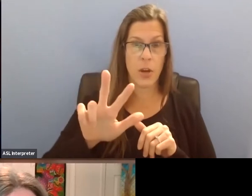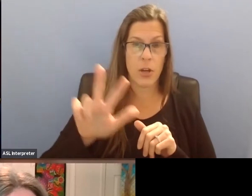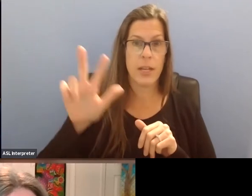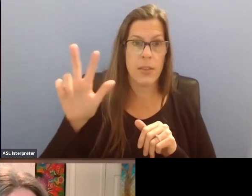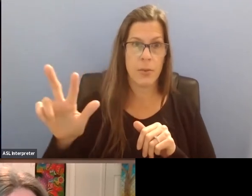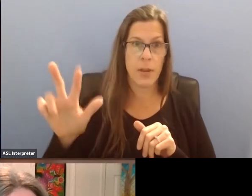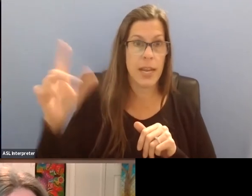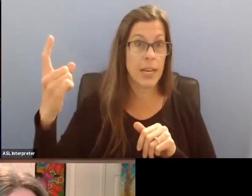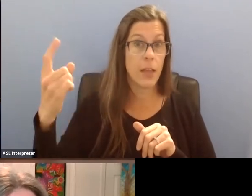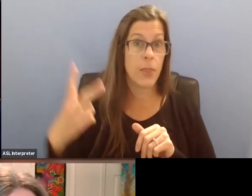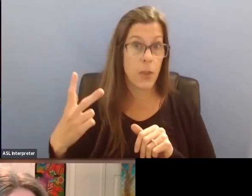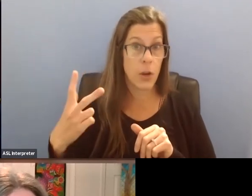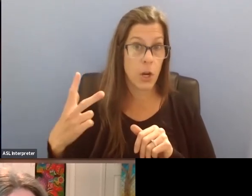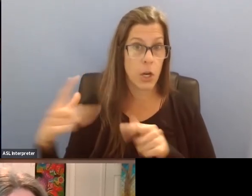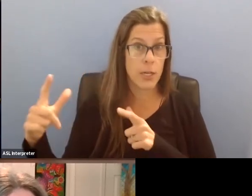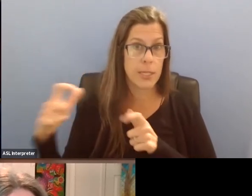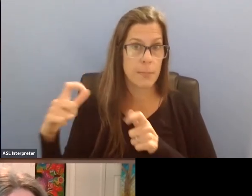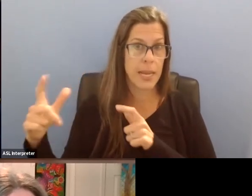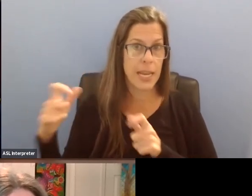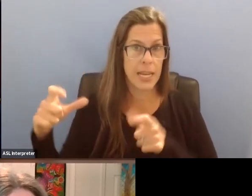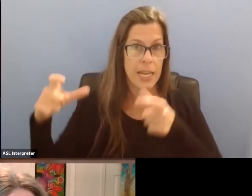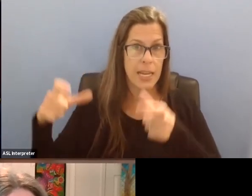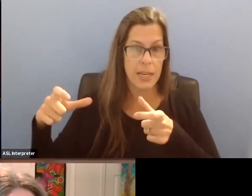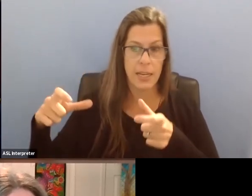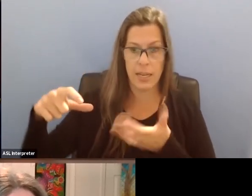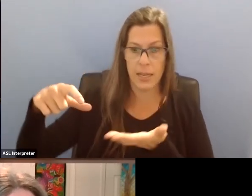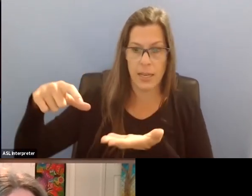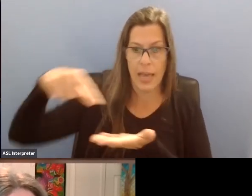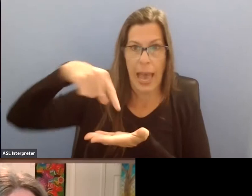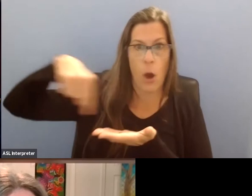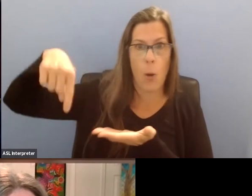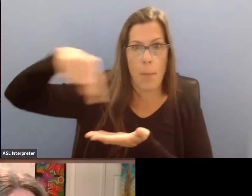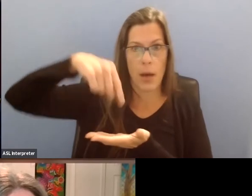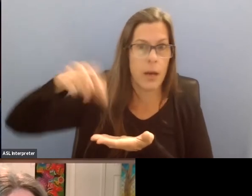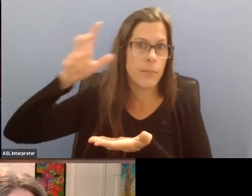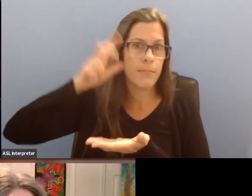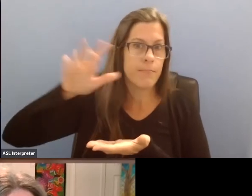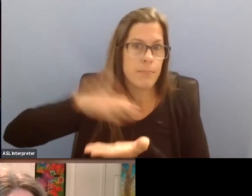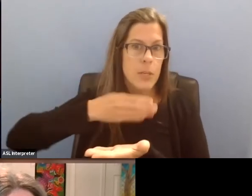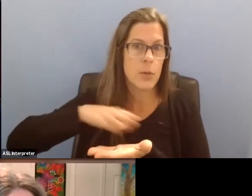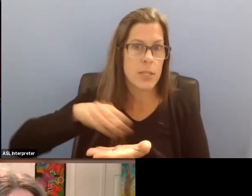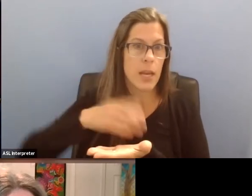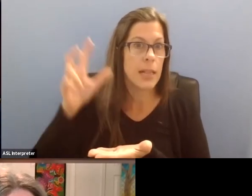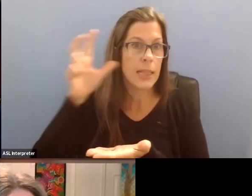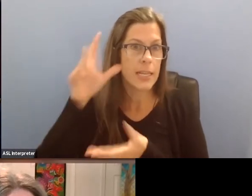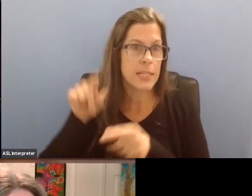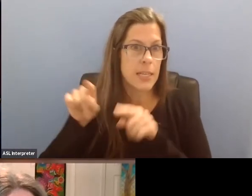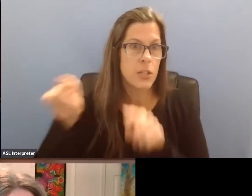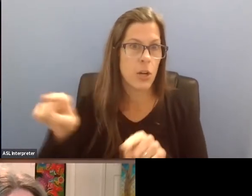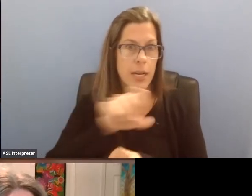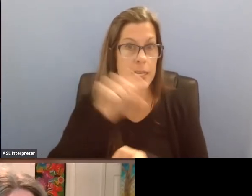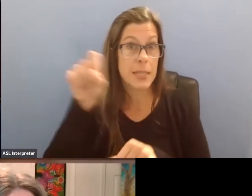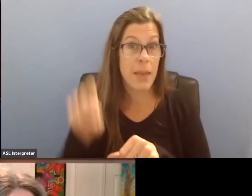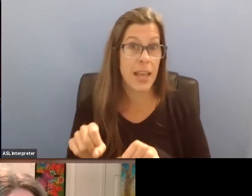record albums of Cornell University bird recordings. And I would listen to them during the semester from my dorm.